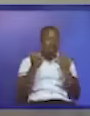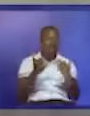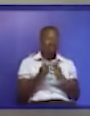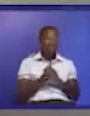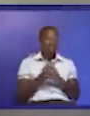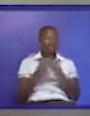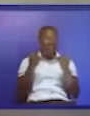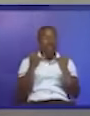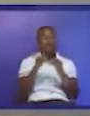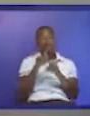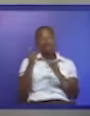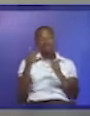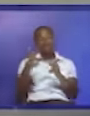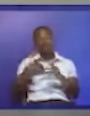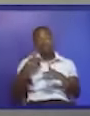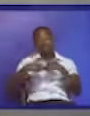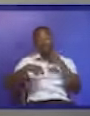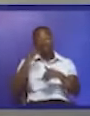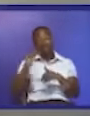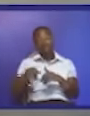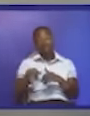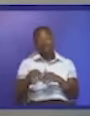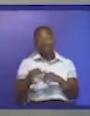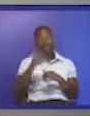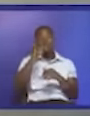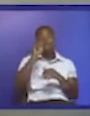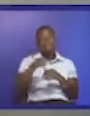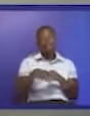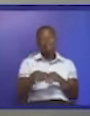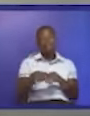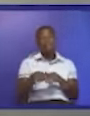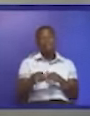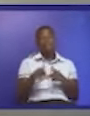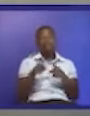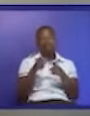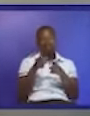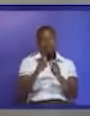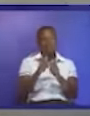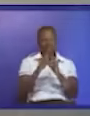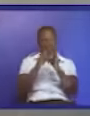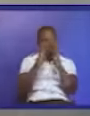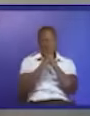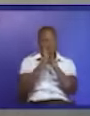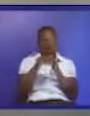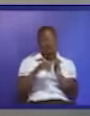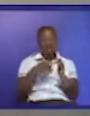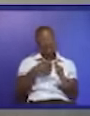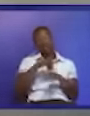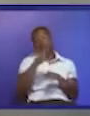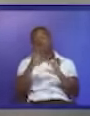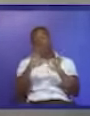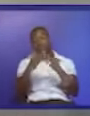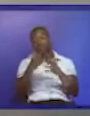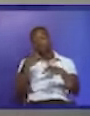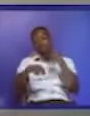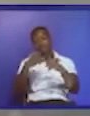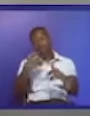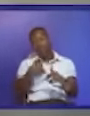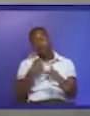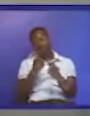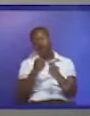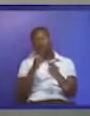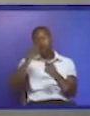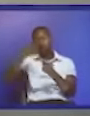Is any man afflicted? Let him pray. Is any family afflicted? Let